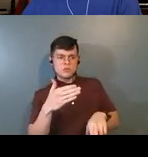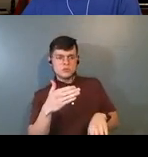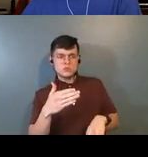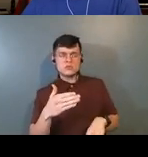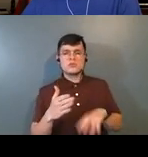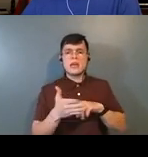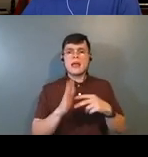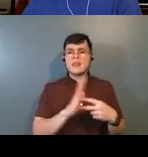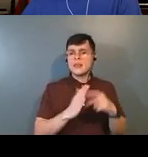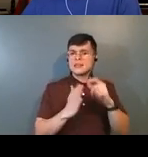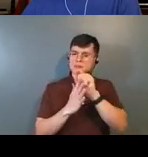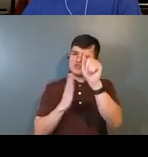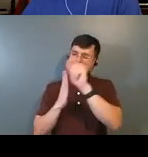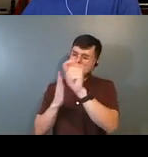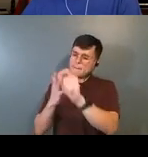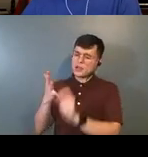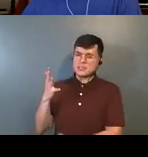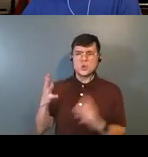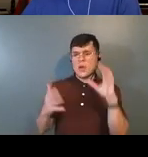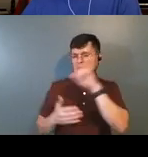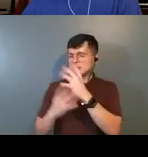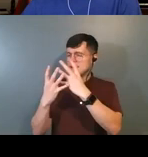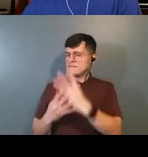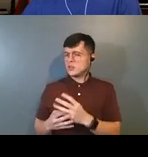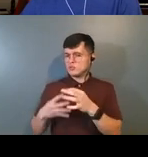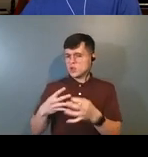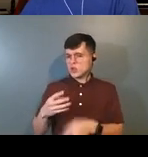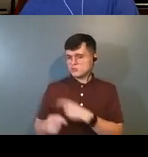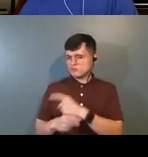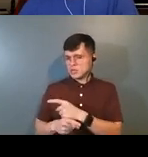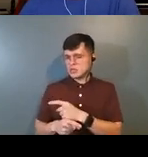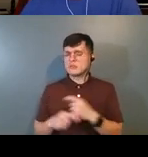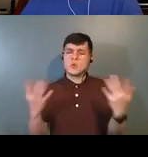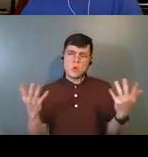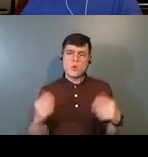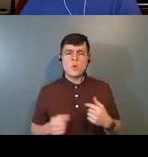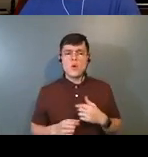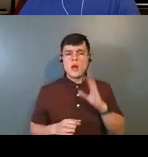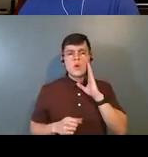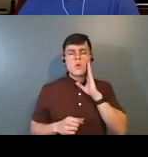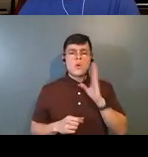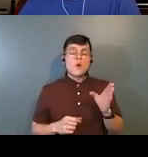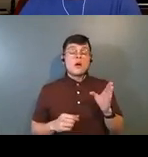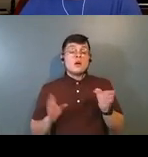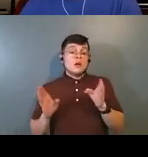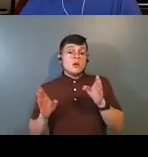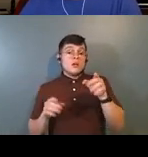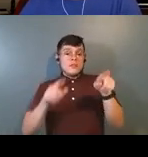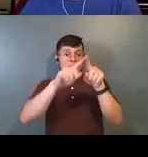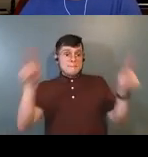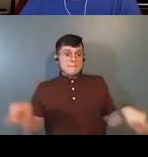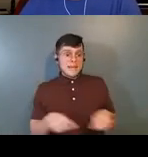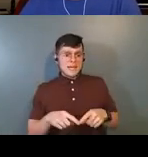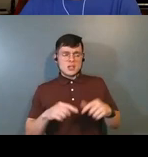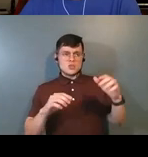some check boxes, so probably filtering options, right? So let me just, the order on this page is not that clear to